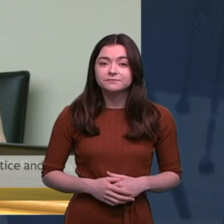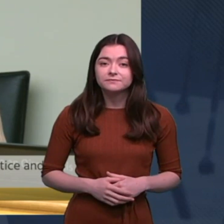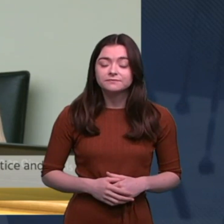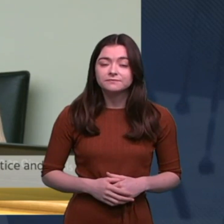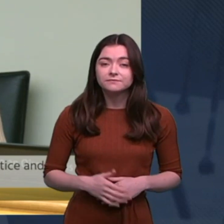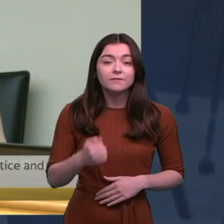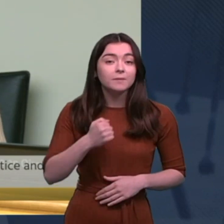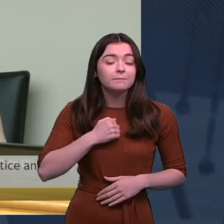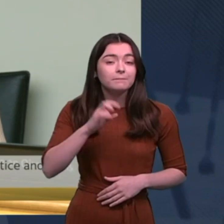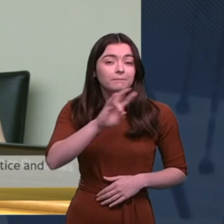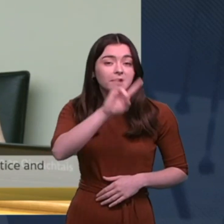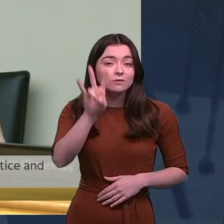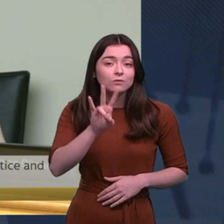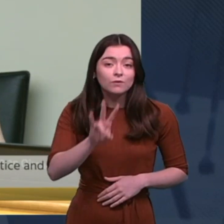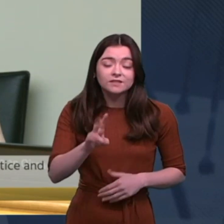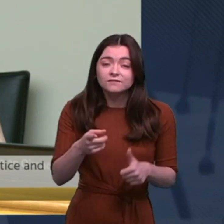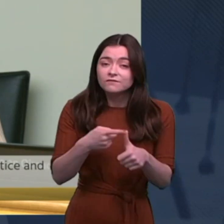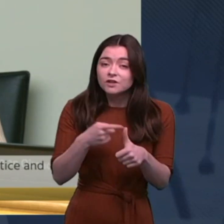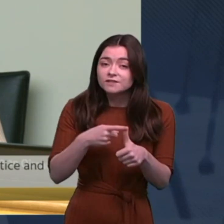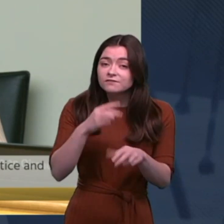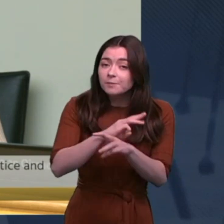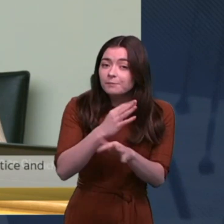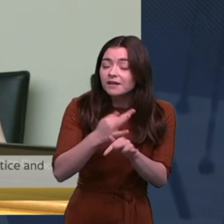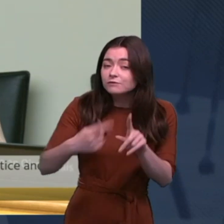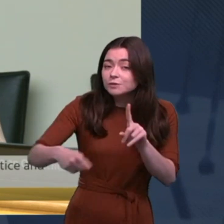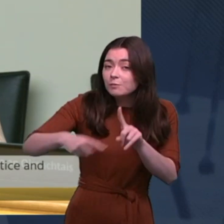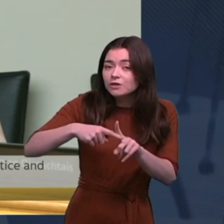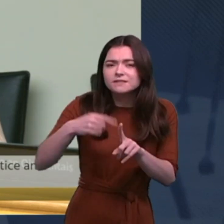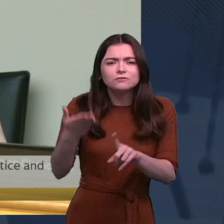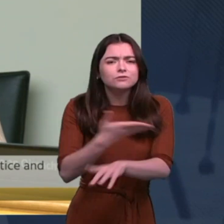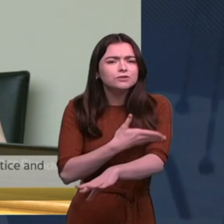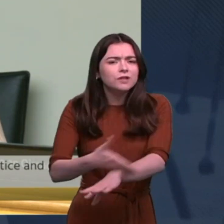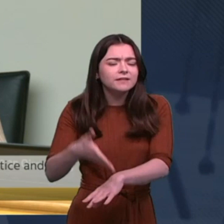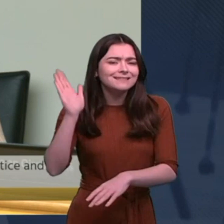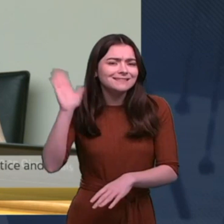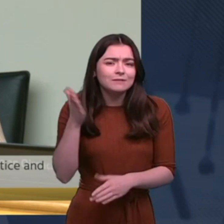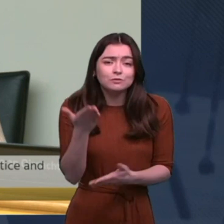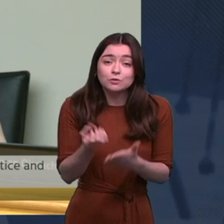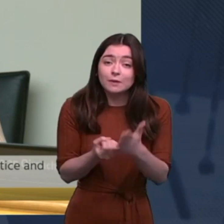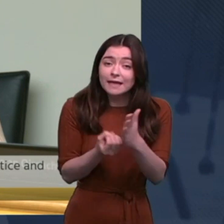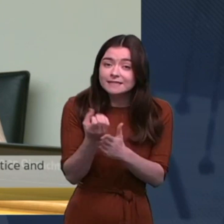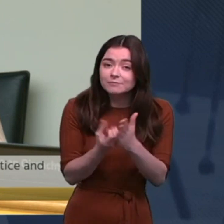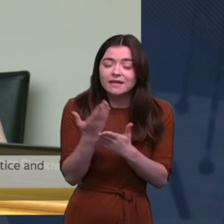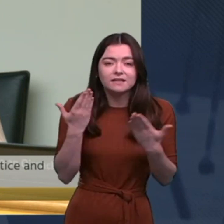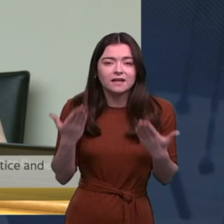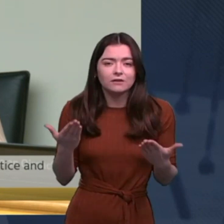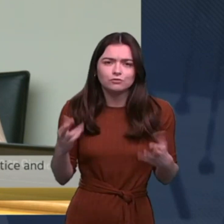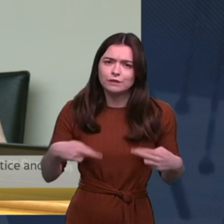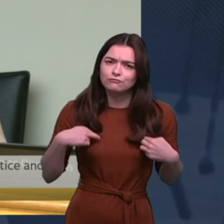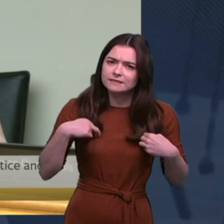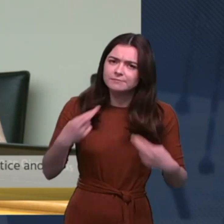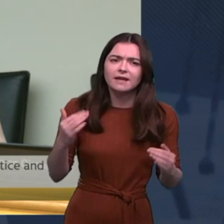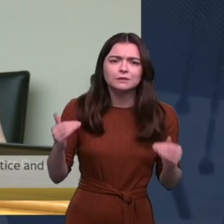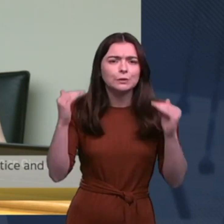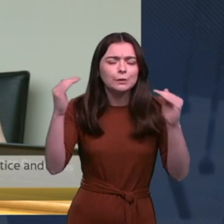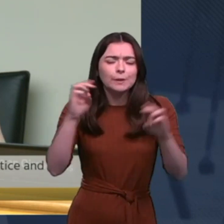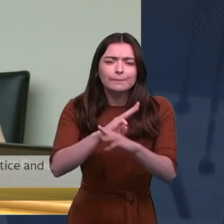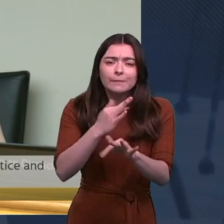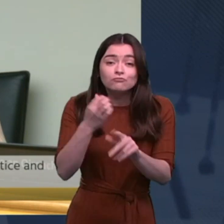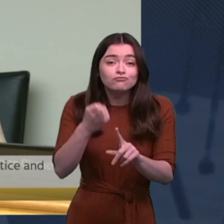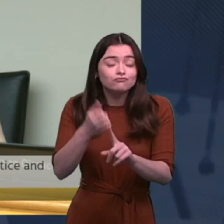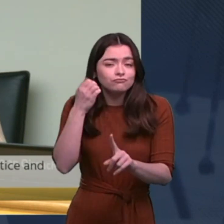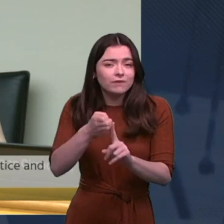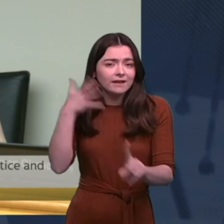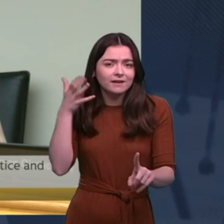My questions, first for Parent Plus. In your opening statement, you explained how you hold parents in high esteem and recognise them as the experts of